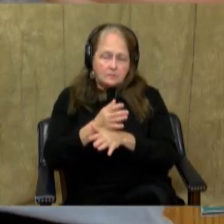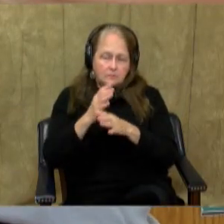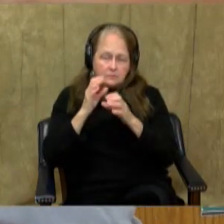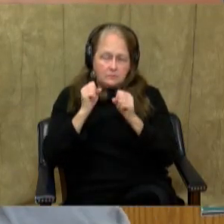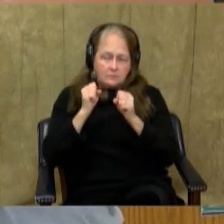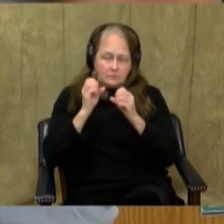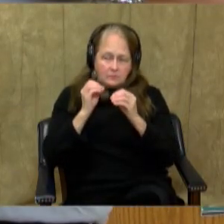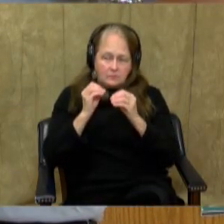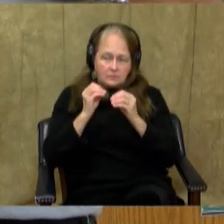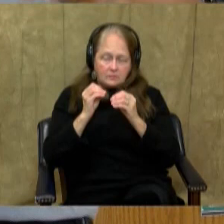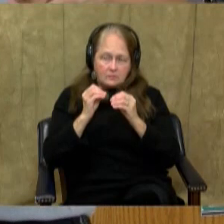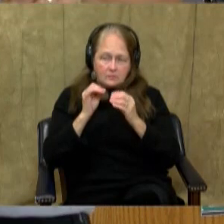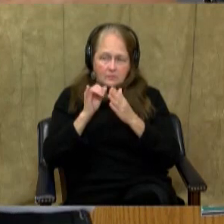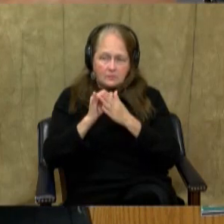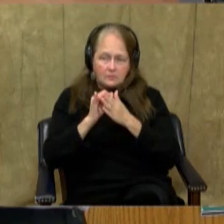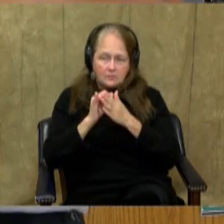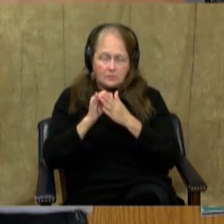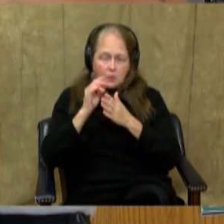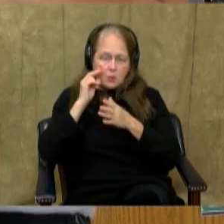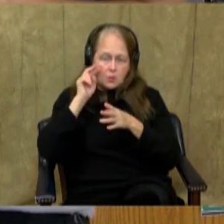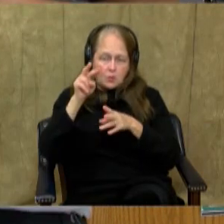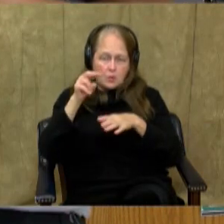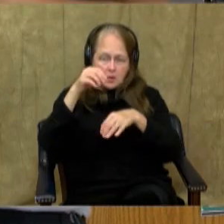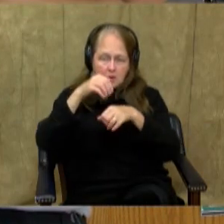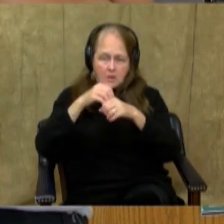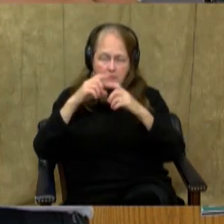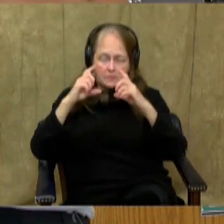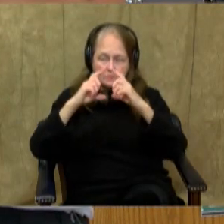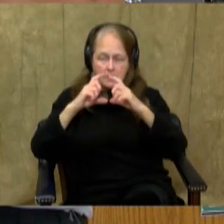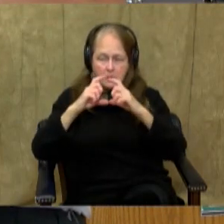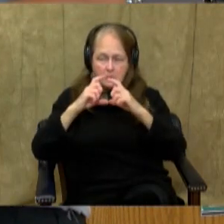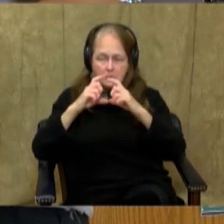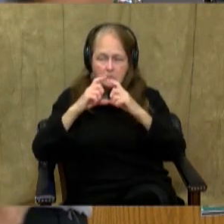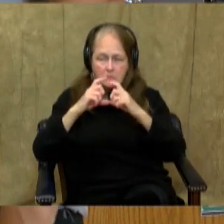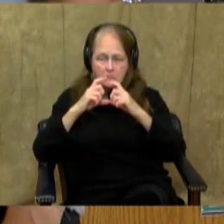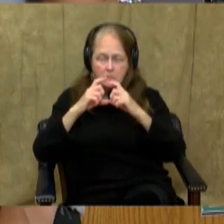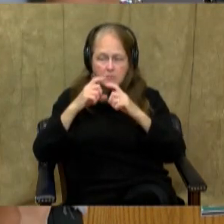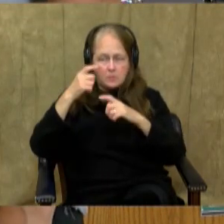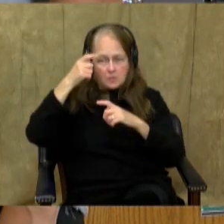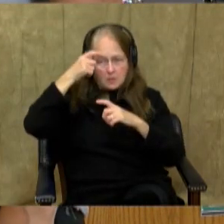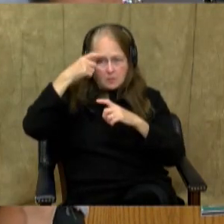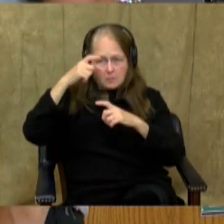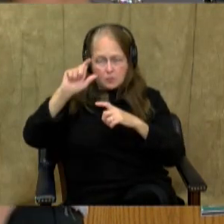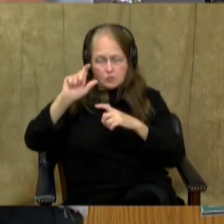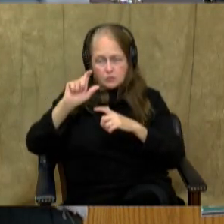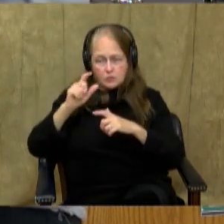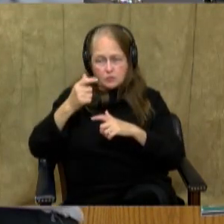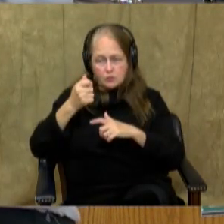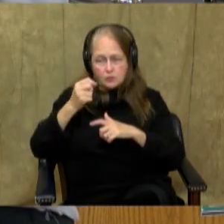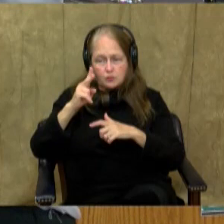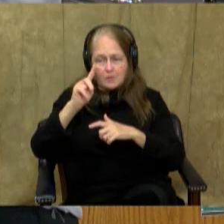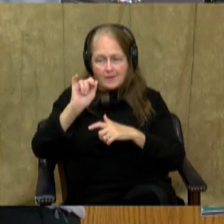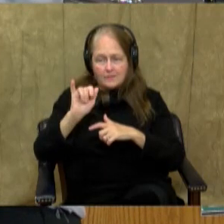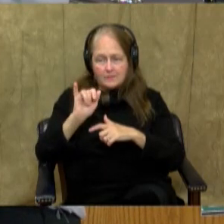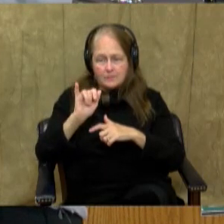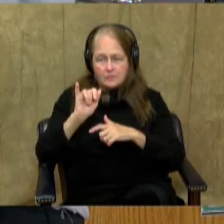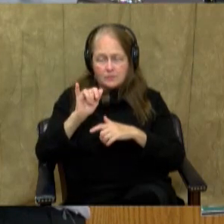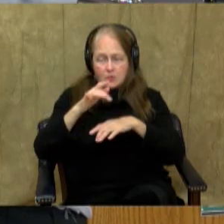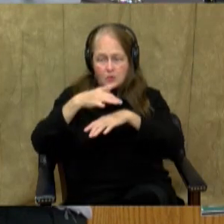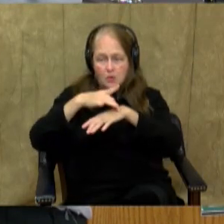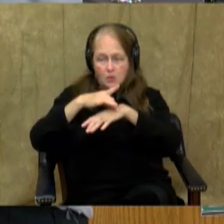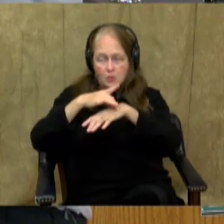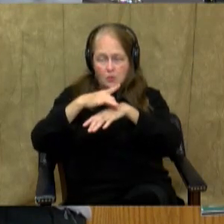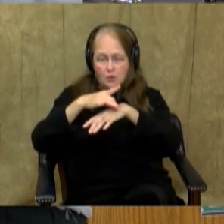So the dynamic we're looking at in this model is the moon's gravity and